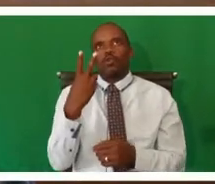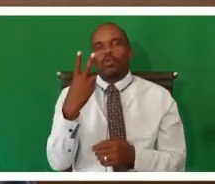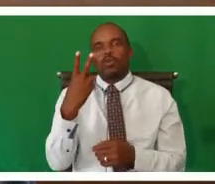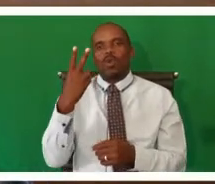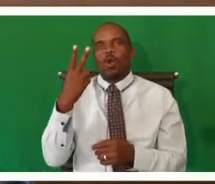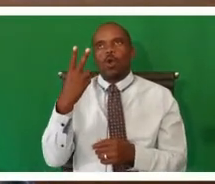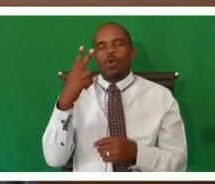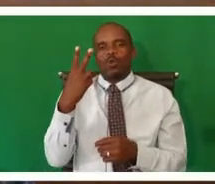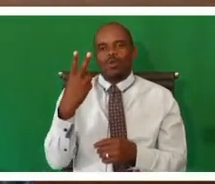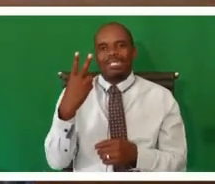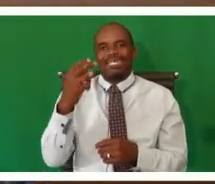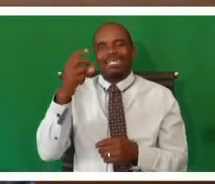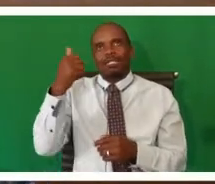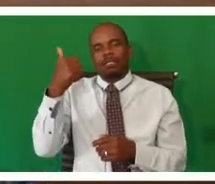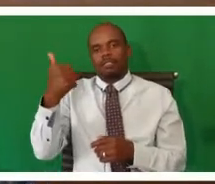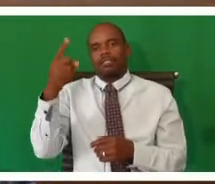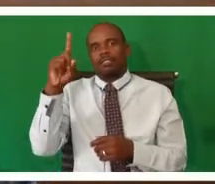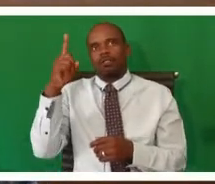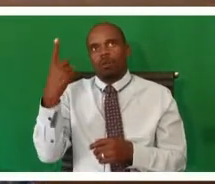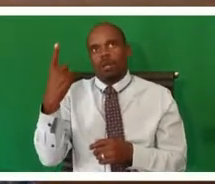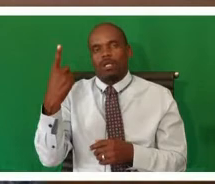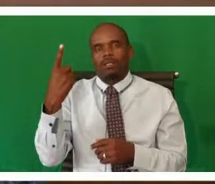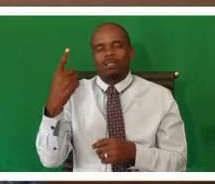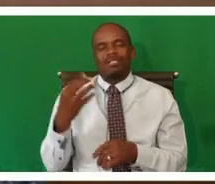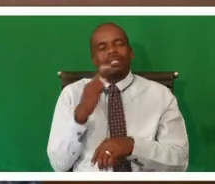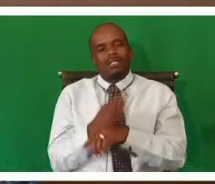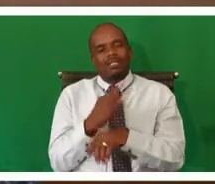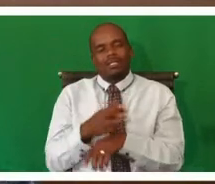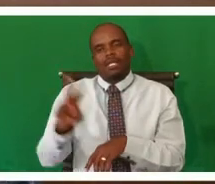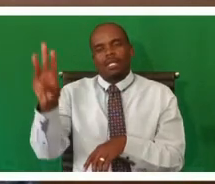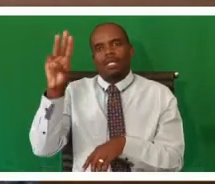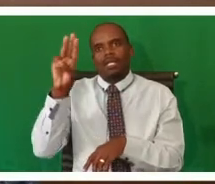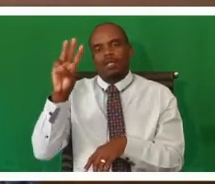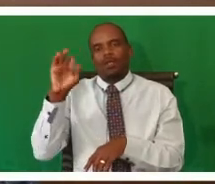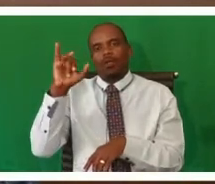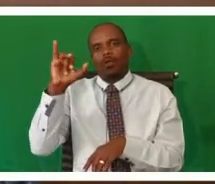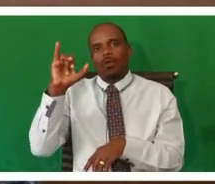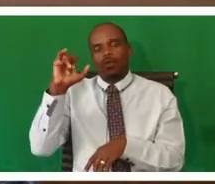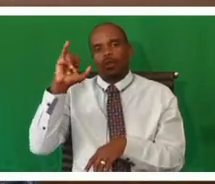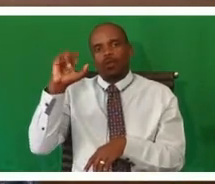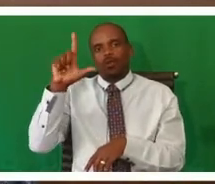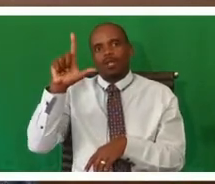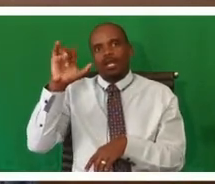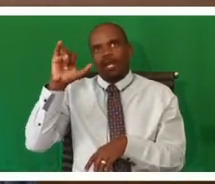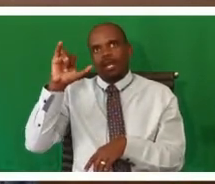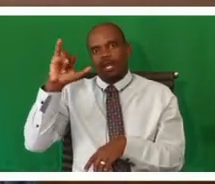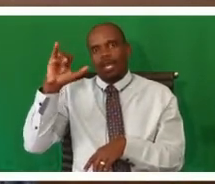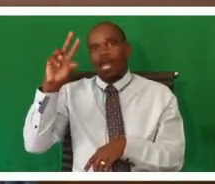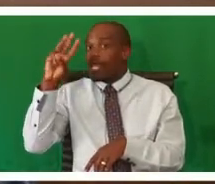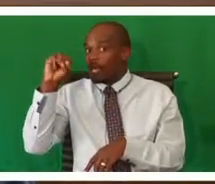261 goat. Ntate William, ke rata ho leboha haholo, ke ne ke le moo